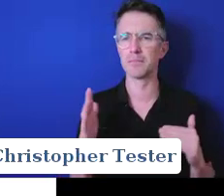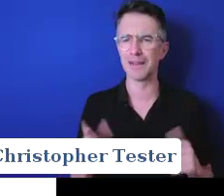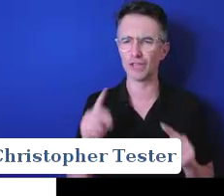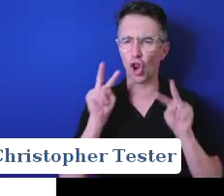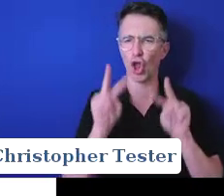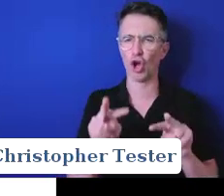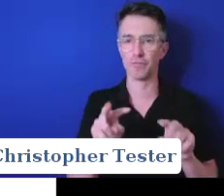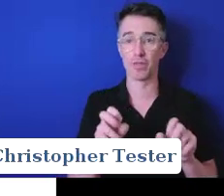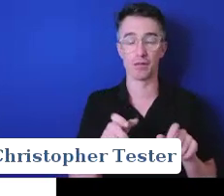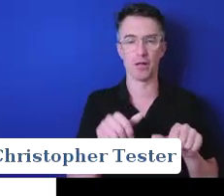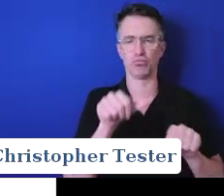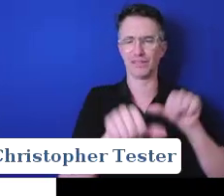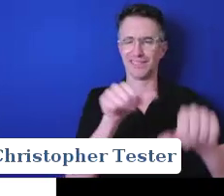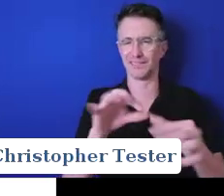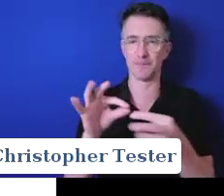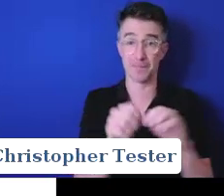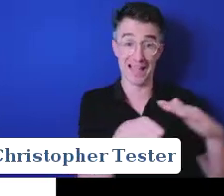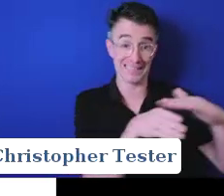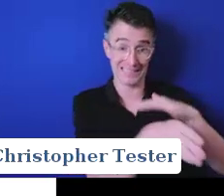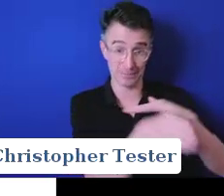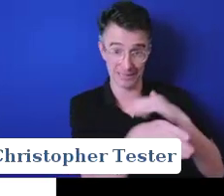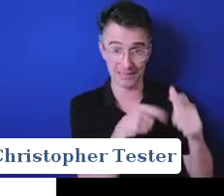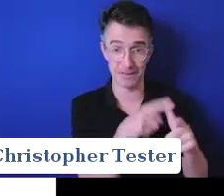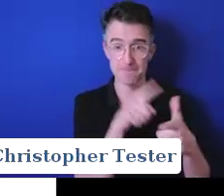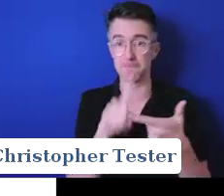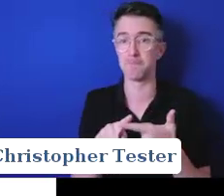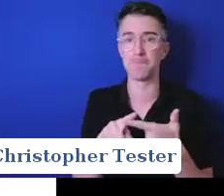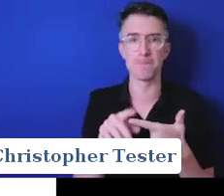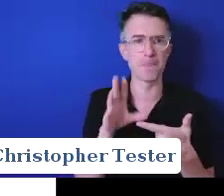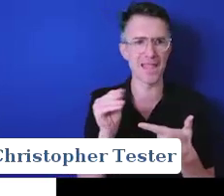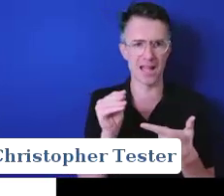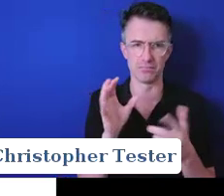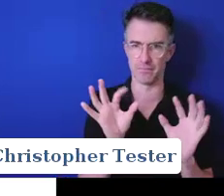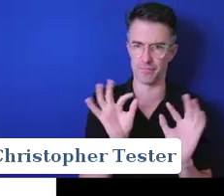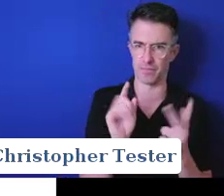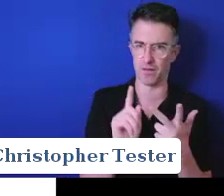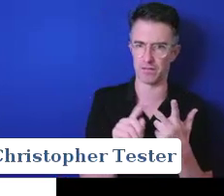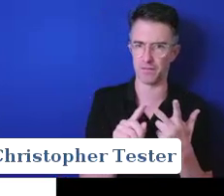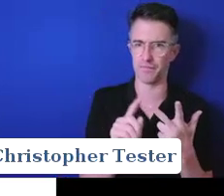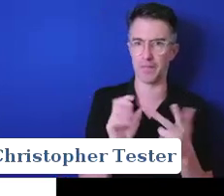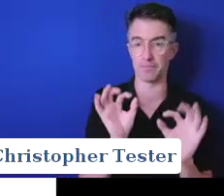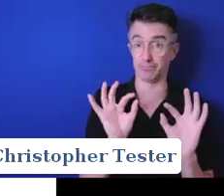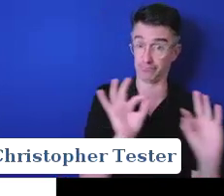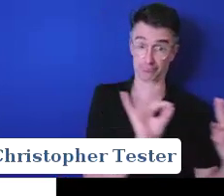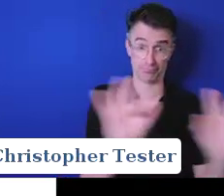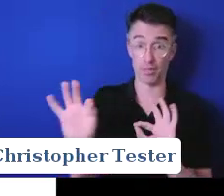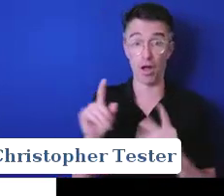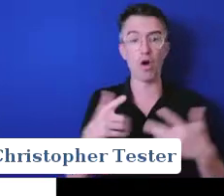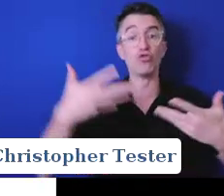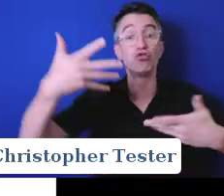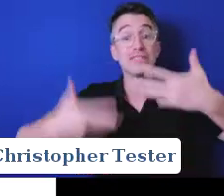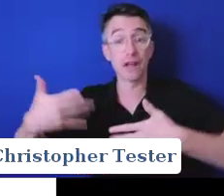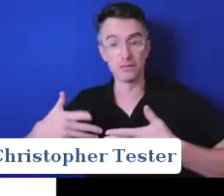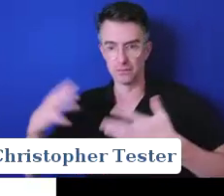etc. And on the same time, we need to ensure that the outcome of this system is well linked with the benefit package,